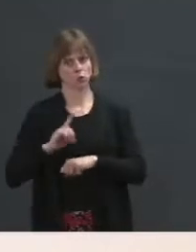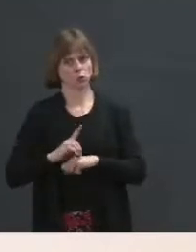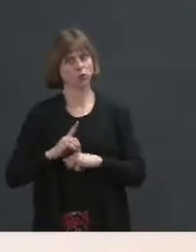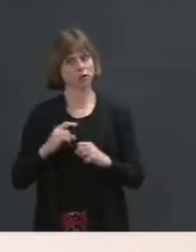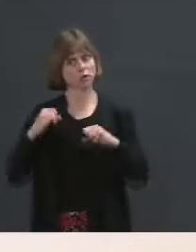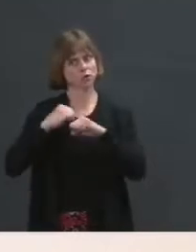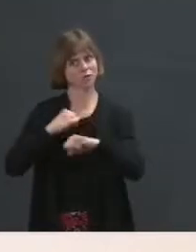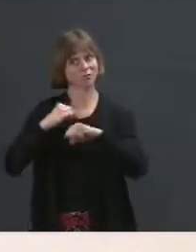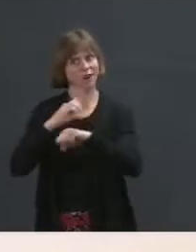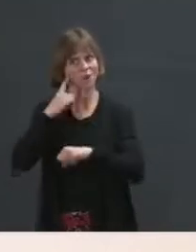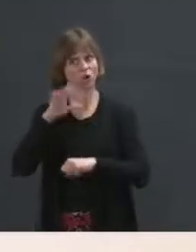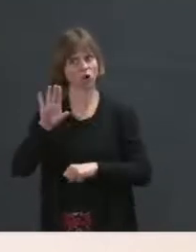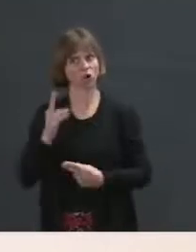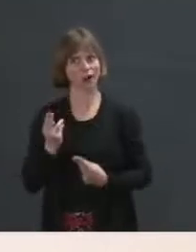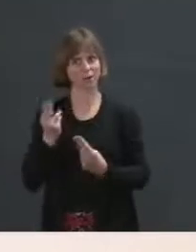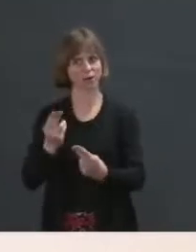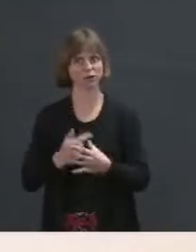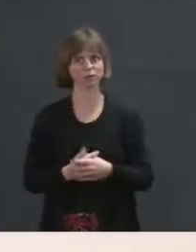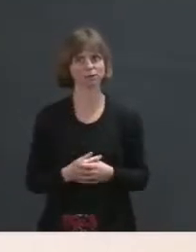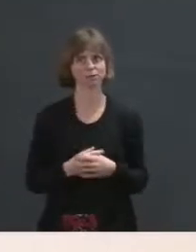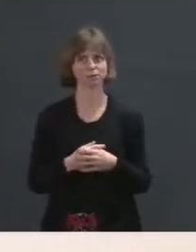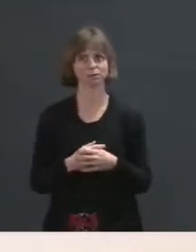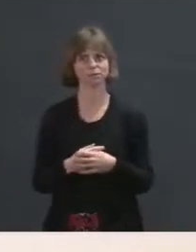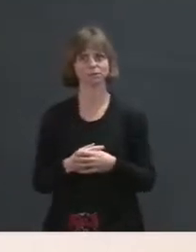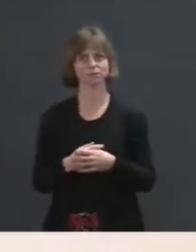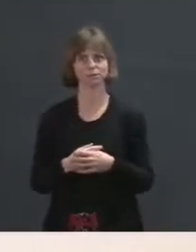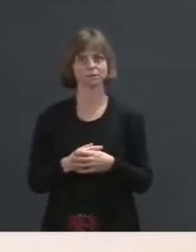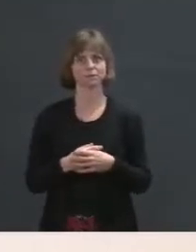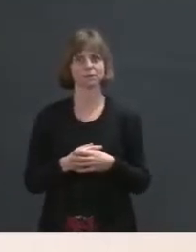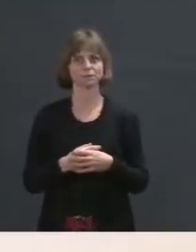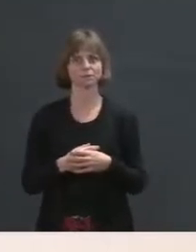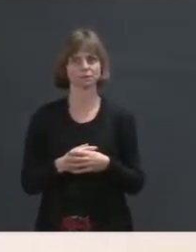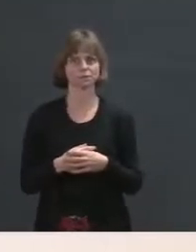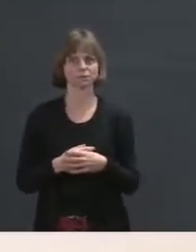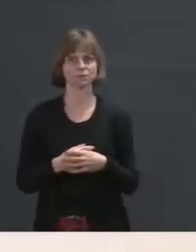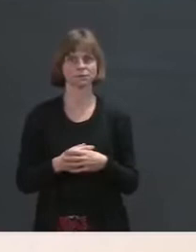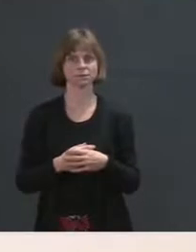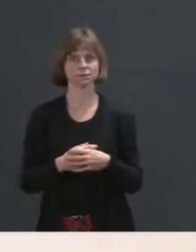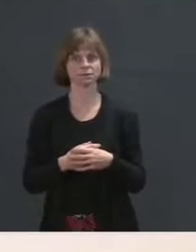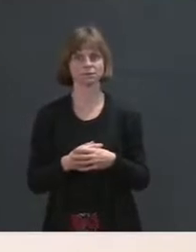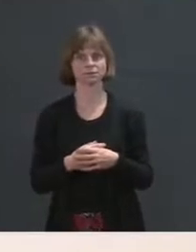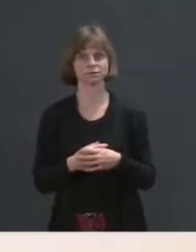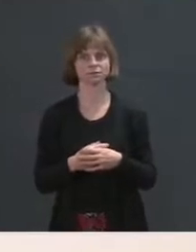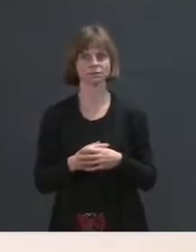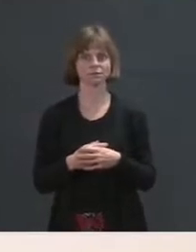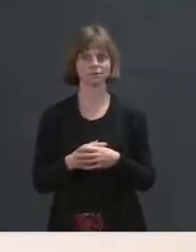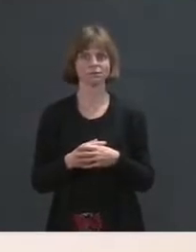nomination. Follow, Jen. Go ahead. Jen, thank you. How big of a setback does the White House